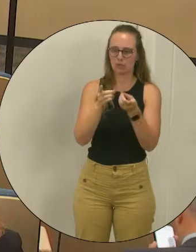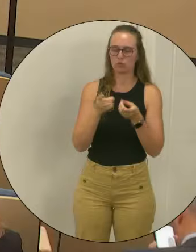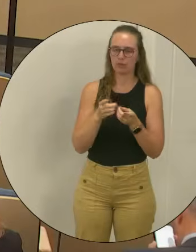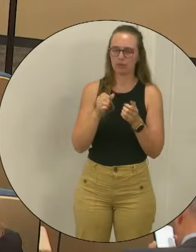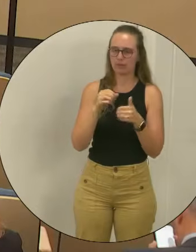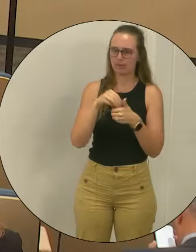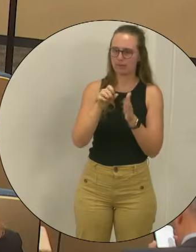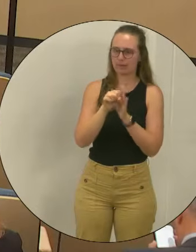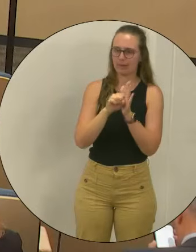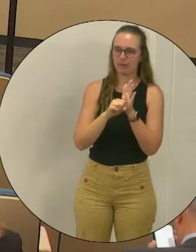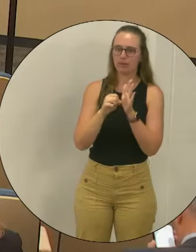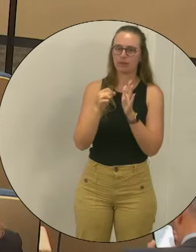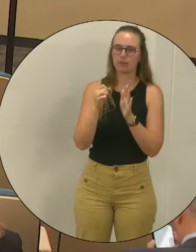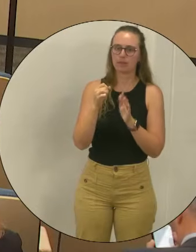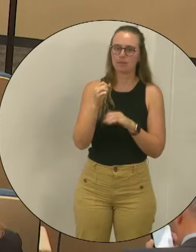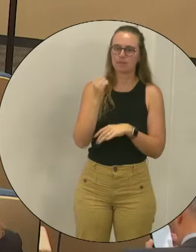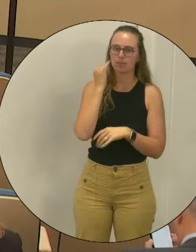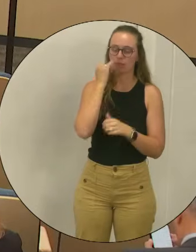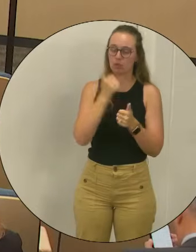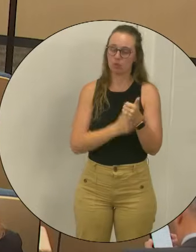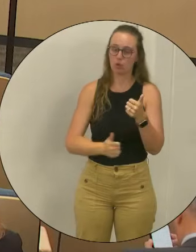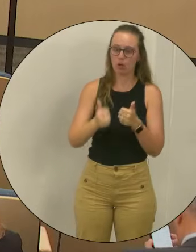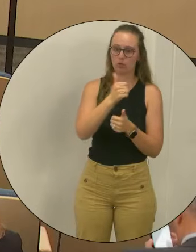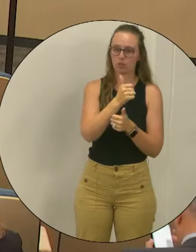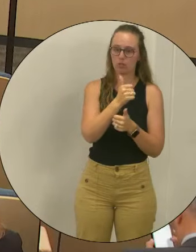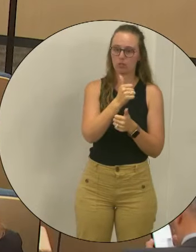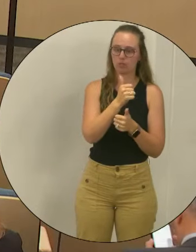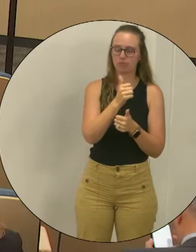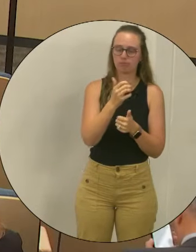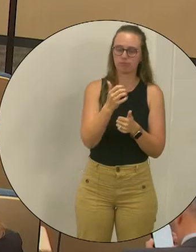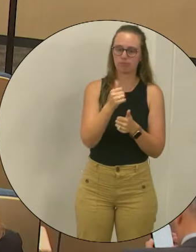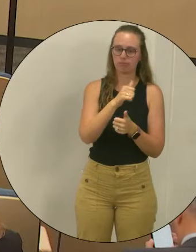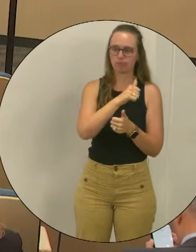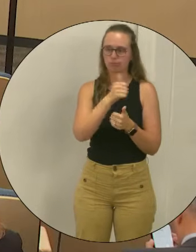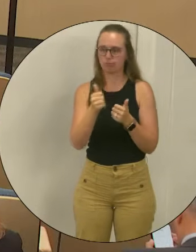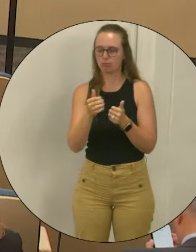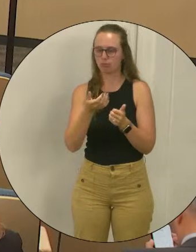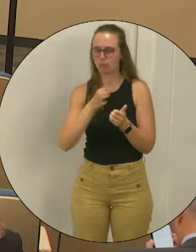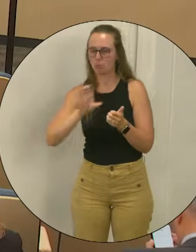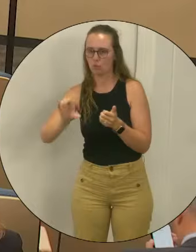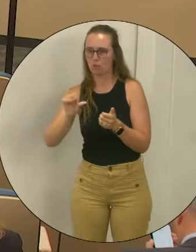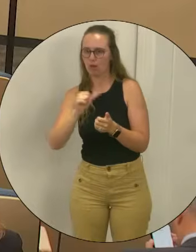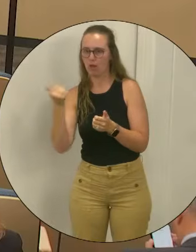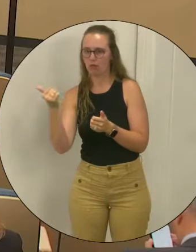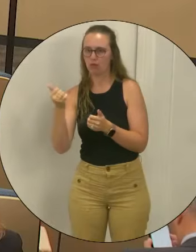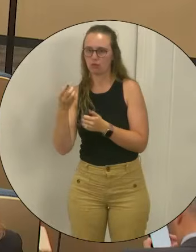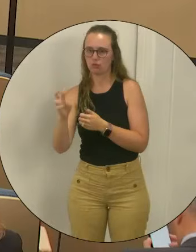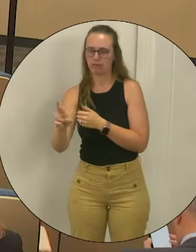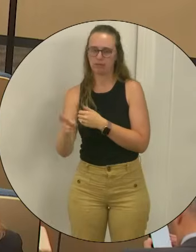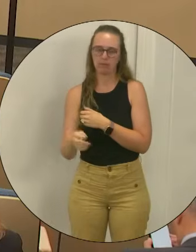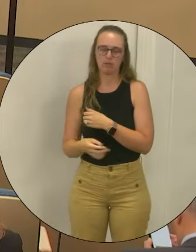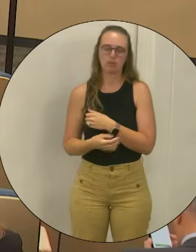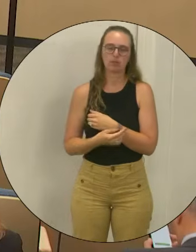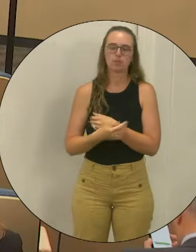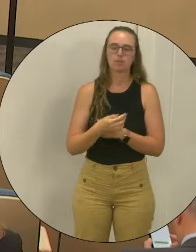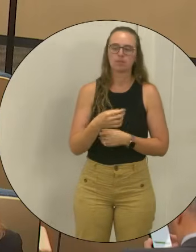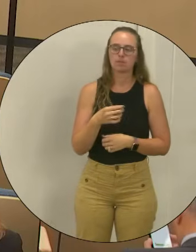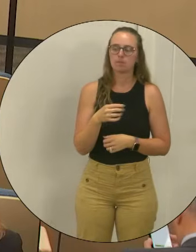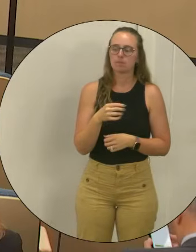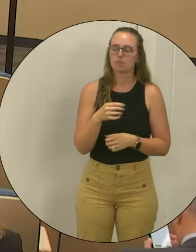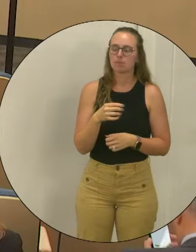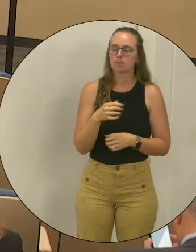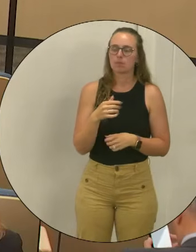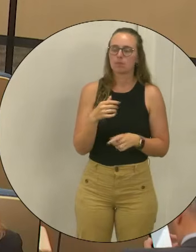voice, even if that priority gets put in another bill. Thank you. I'm just curious because it is